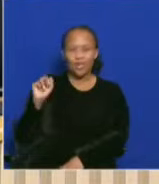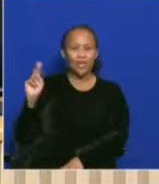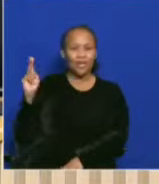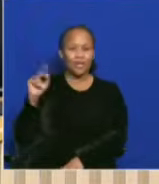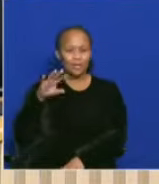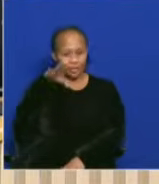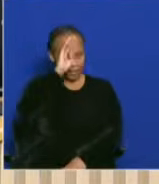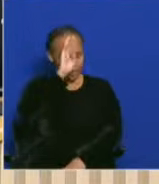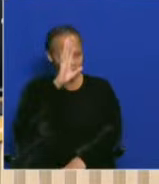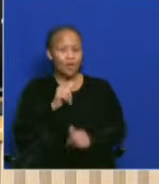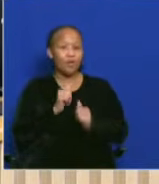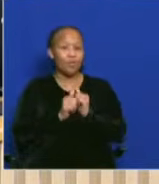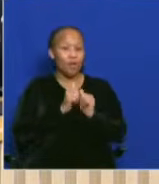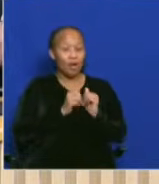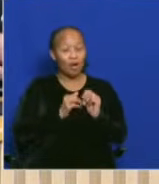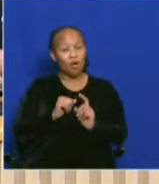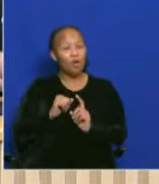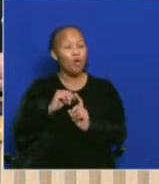at 4.